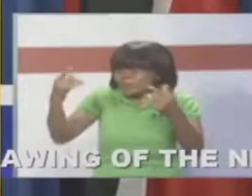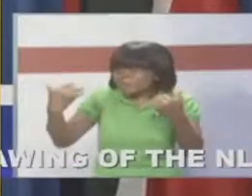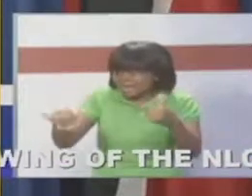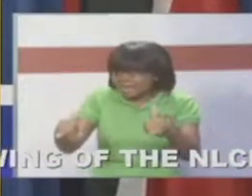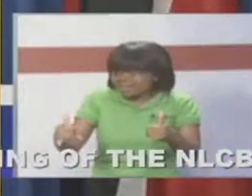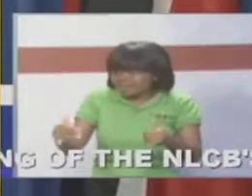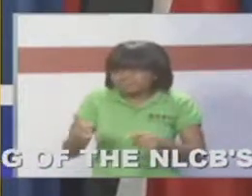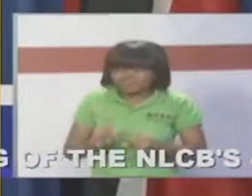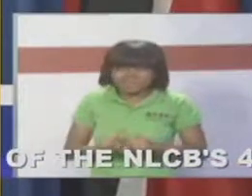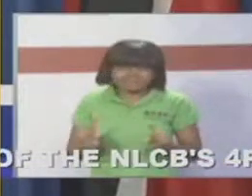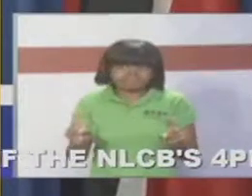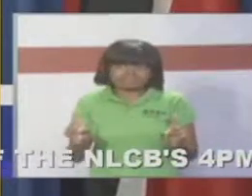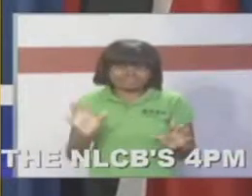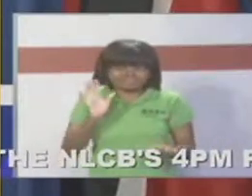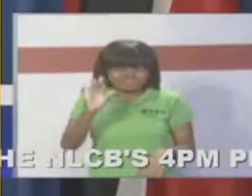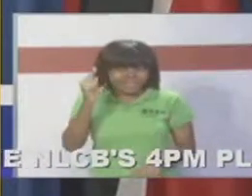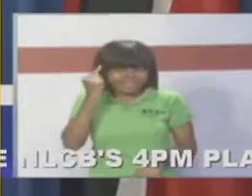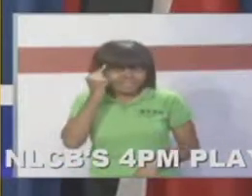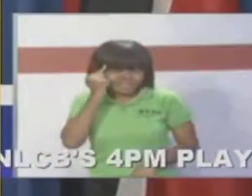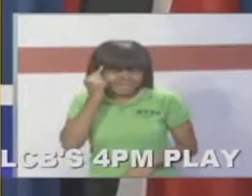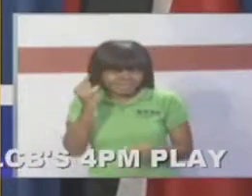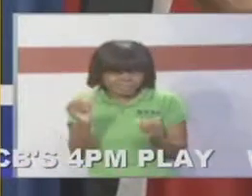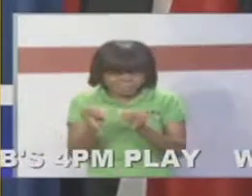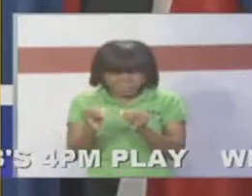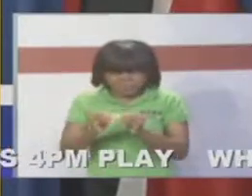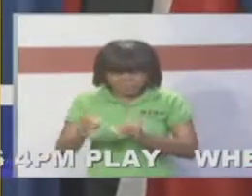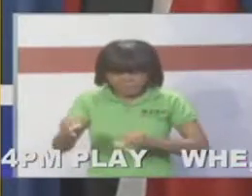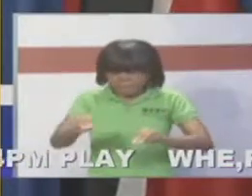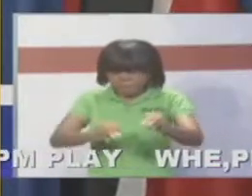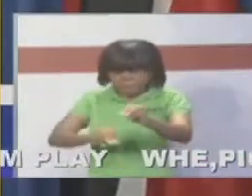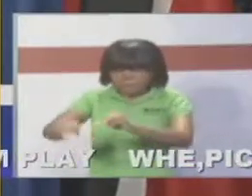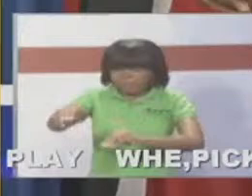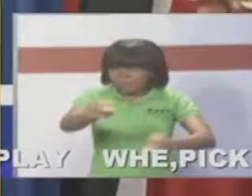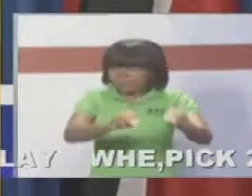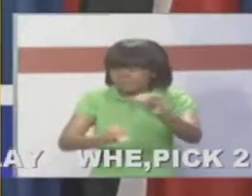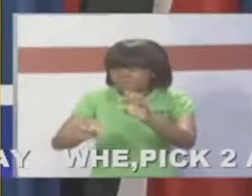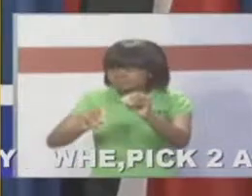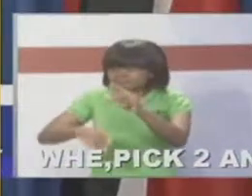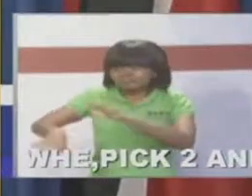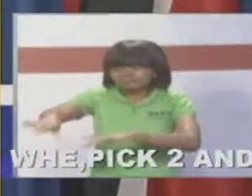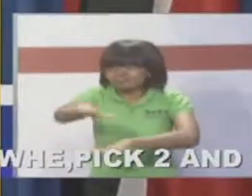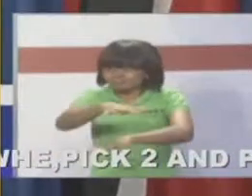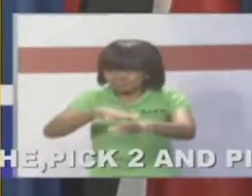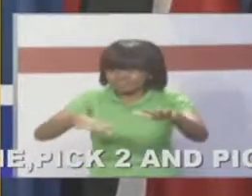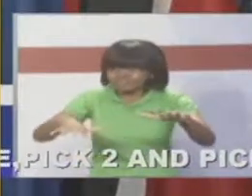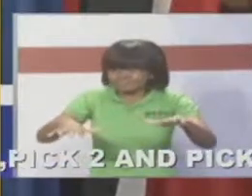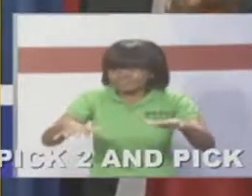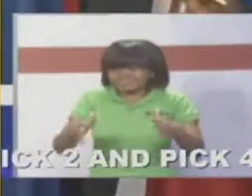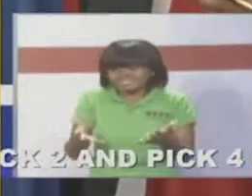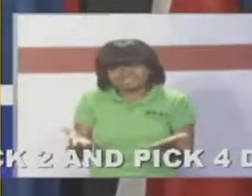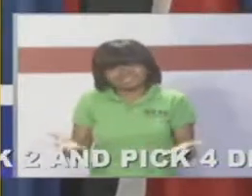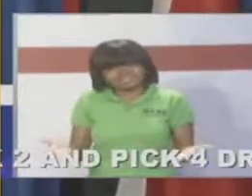more movement. Dr. Hines will tell you the curves that he's shown us here, which Dr. Richards